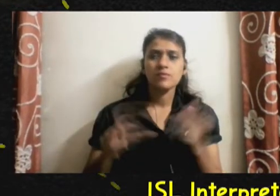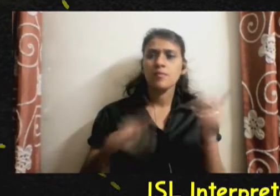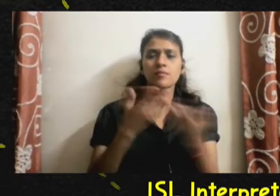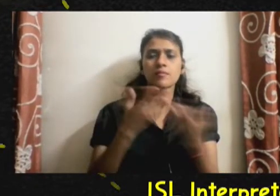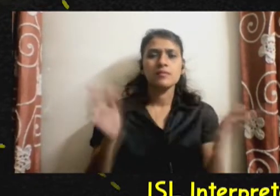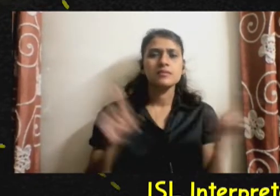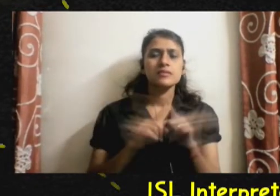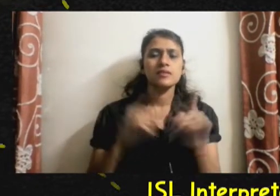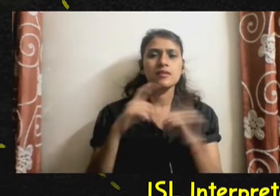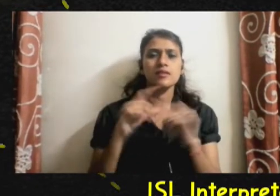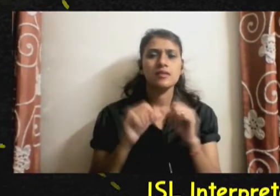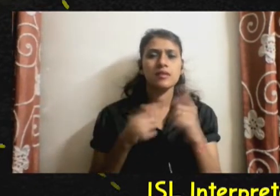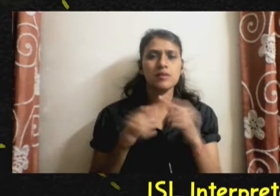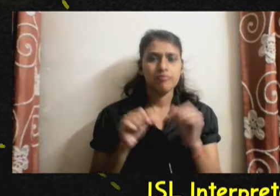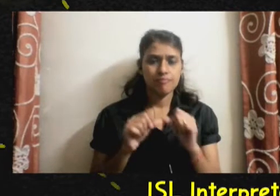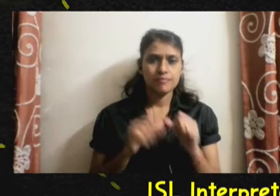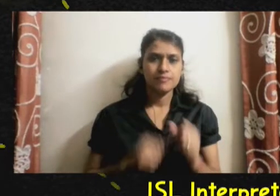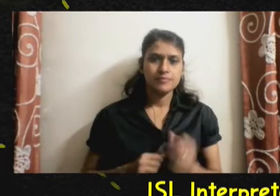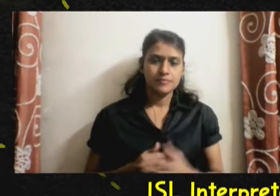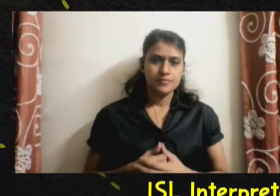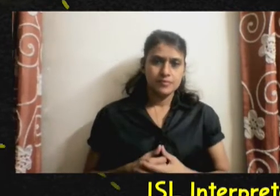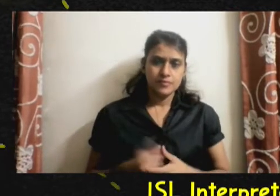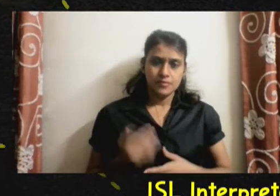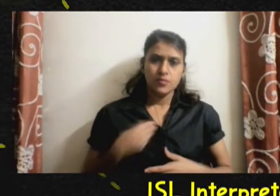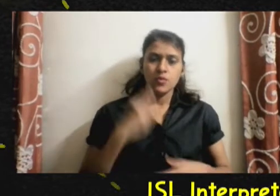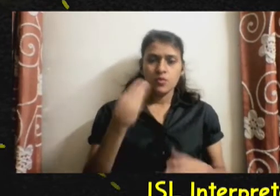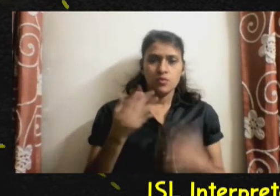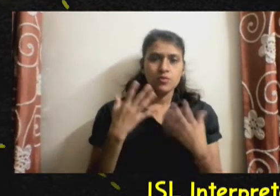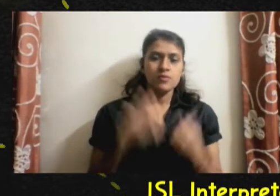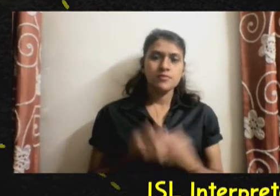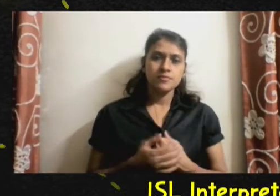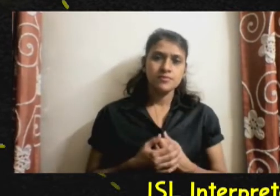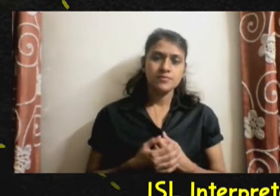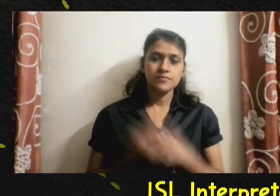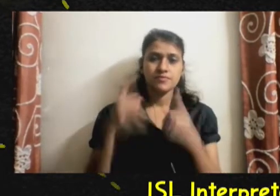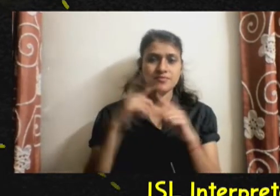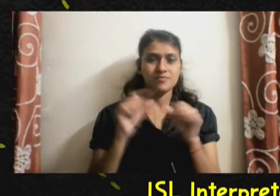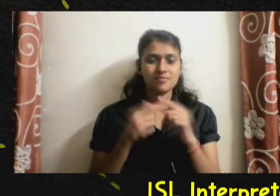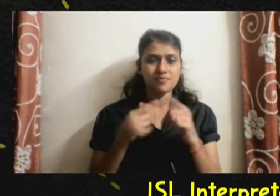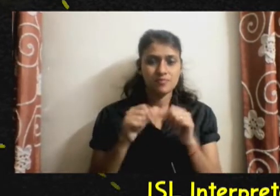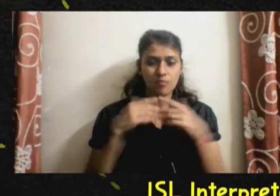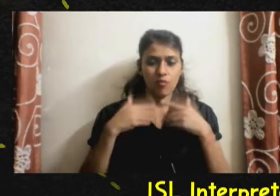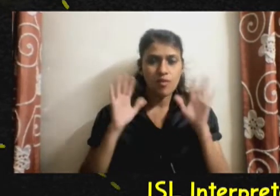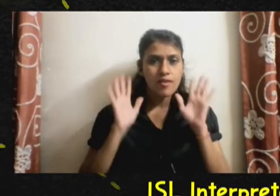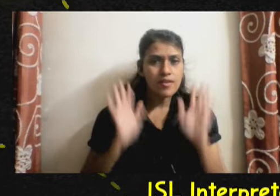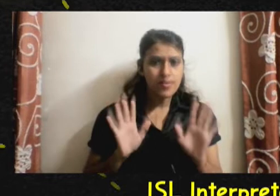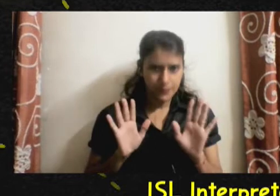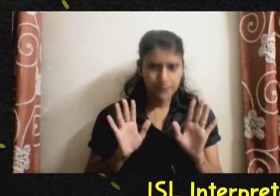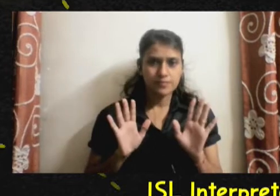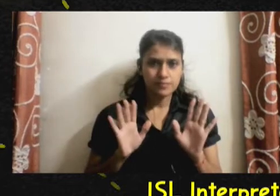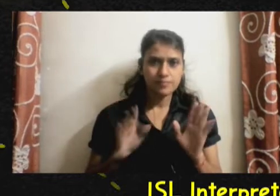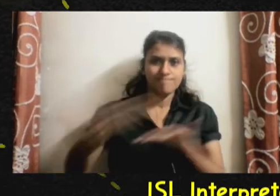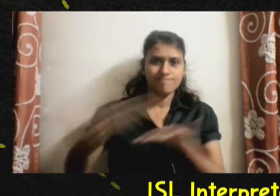And I think that's really where I'm coming from. And for me, the data that we have,